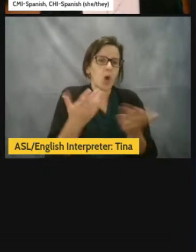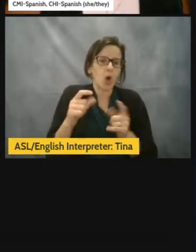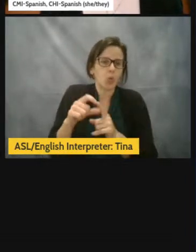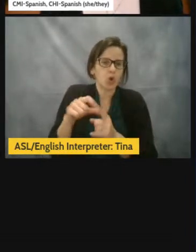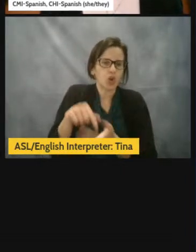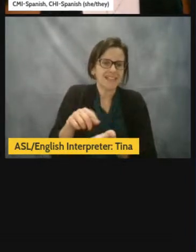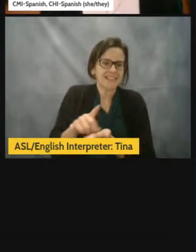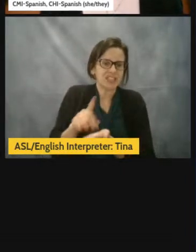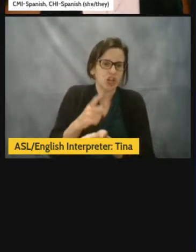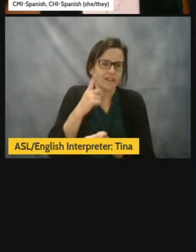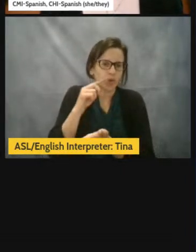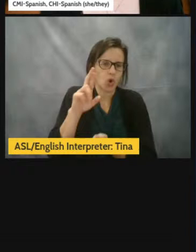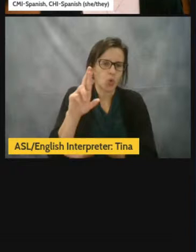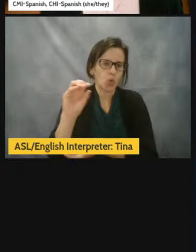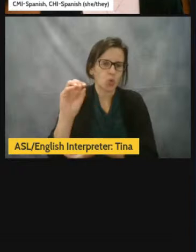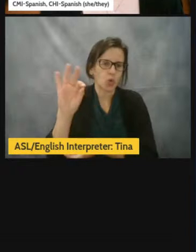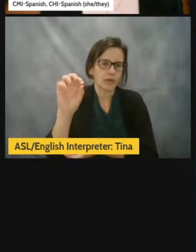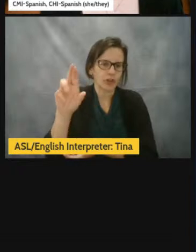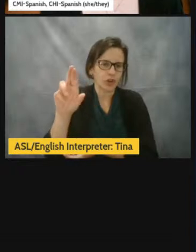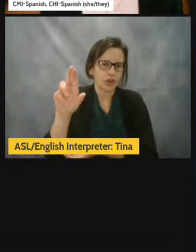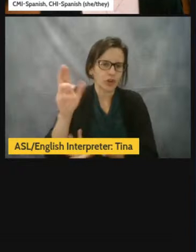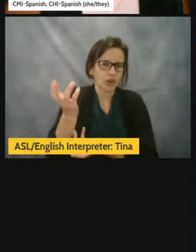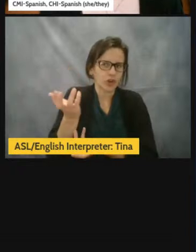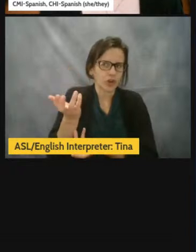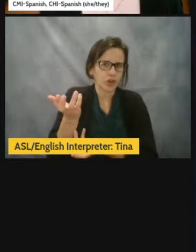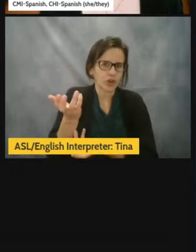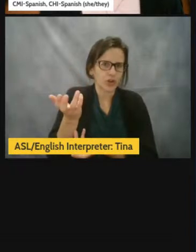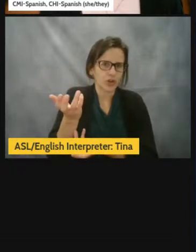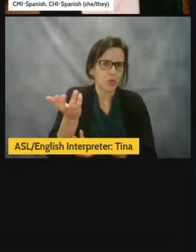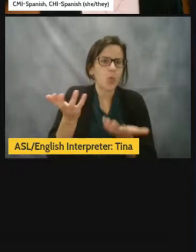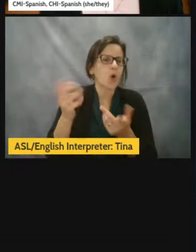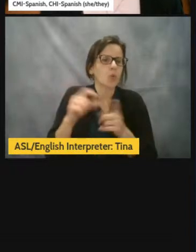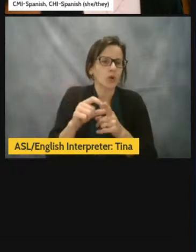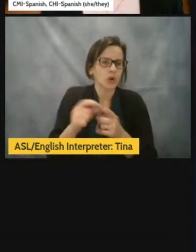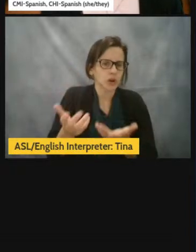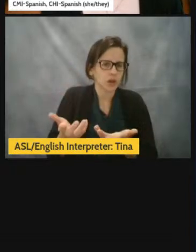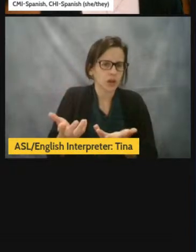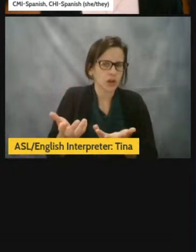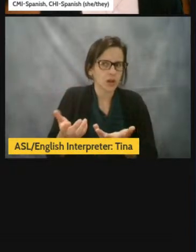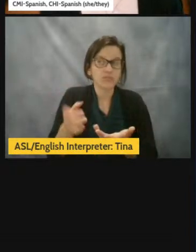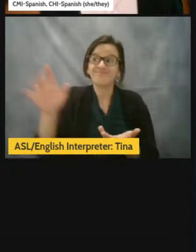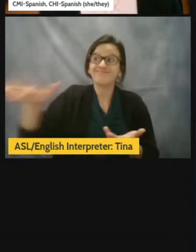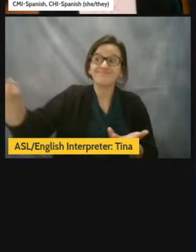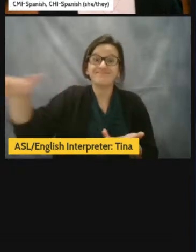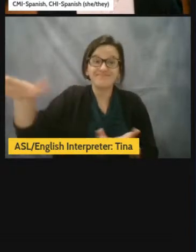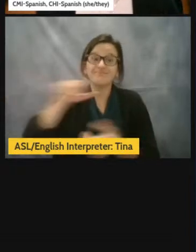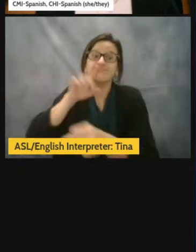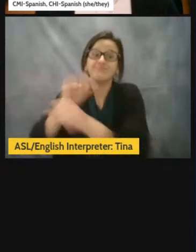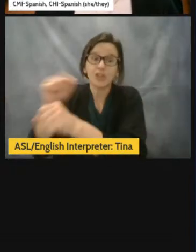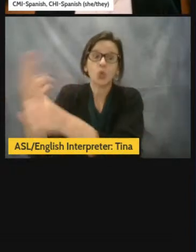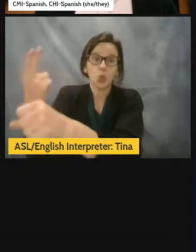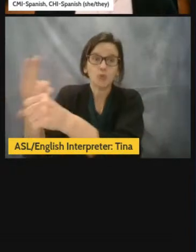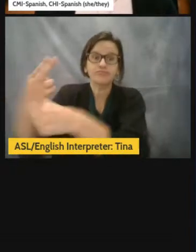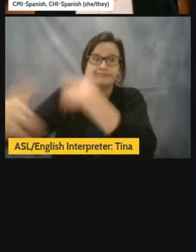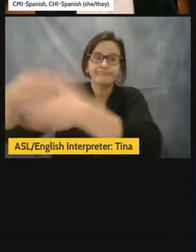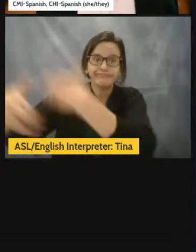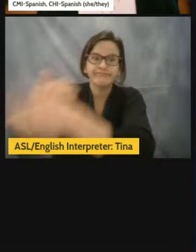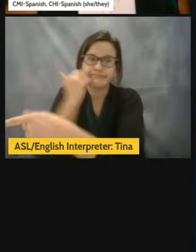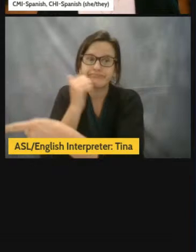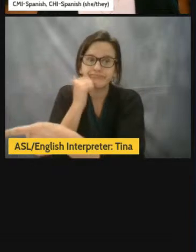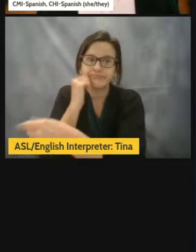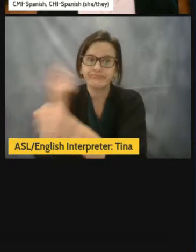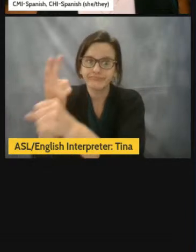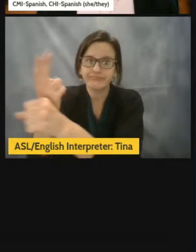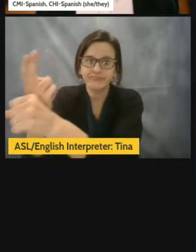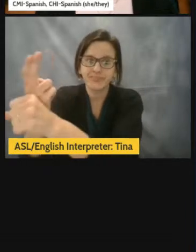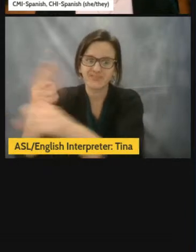dictionary for roofer, R-O-O-F-E-R, versus the word that a lot of people actually use, right? Those